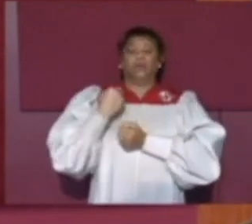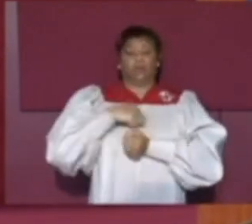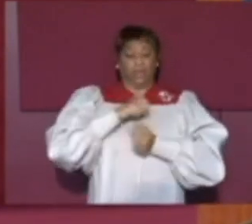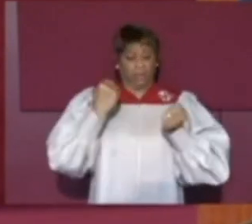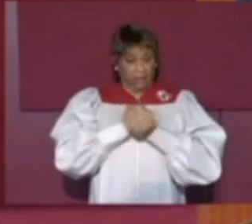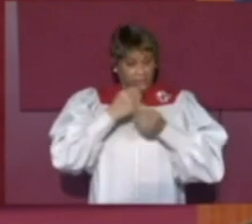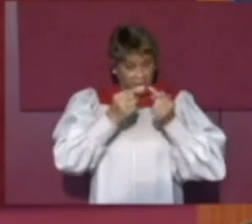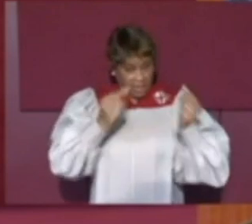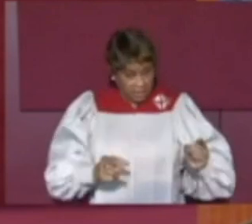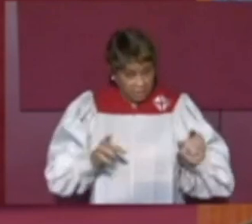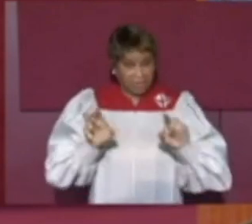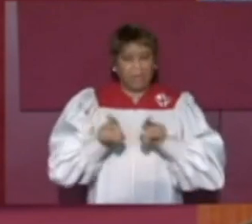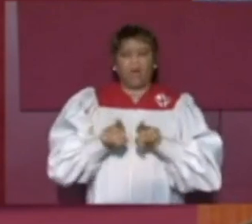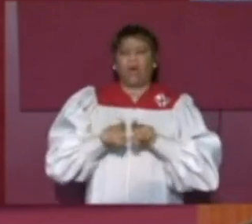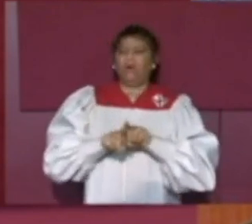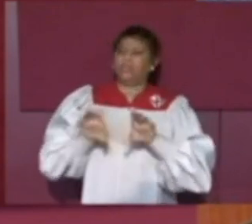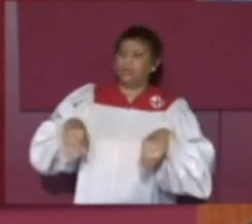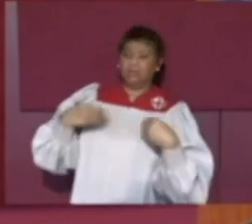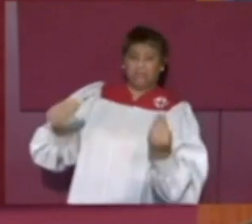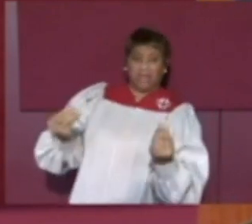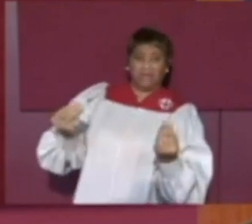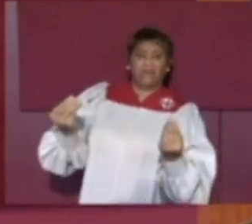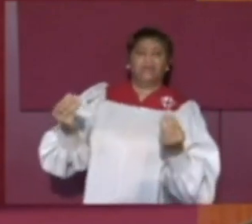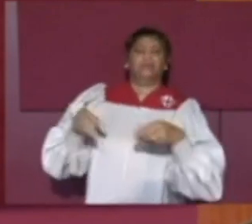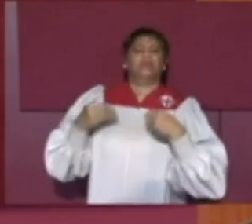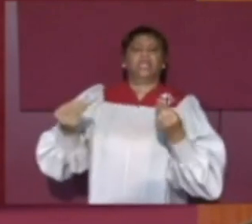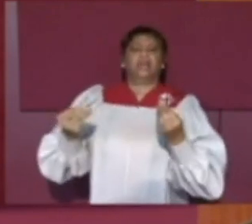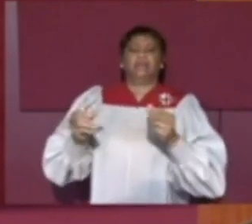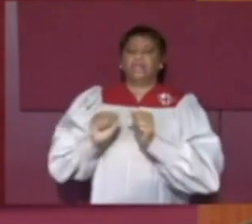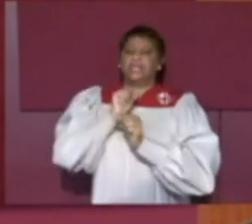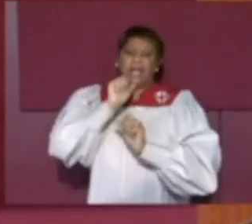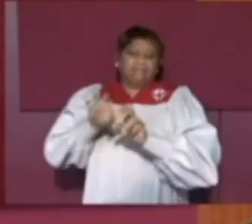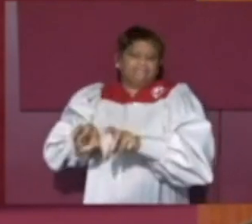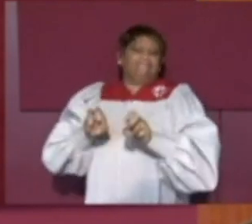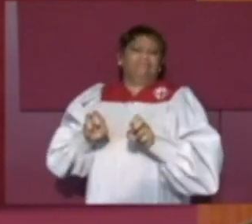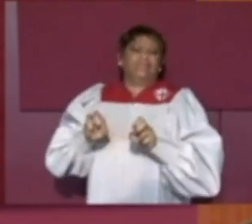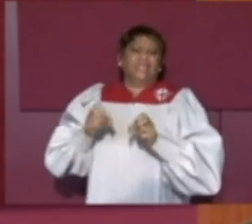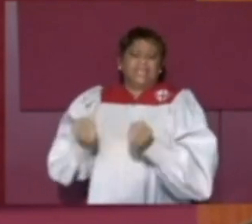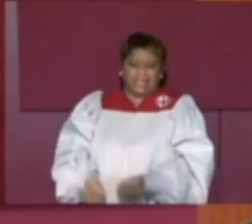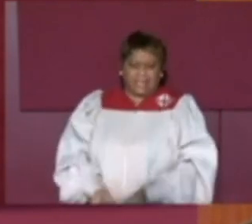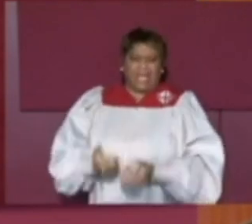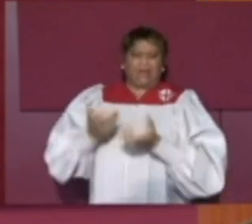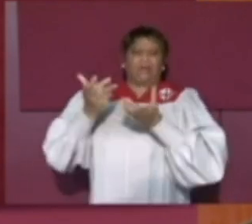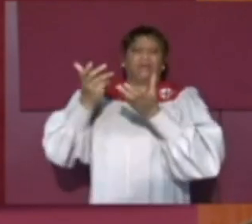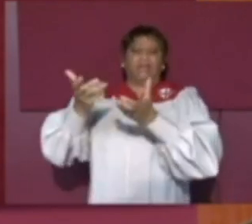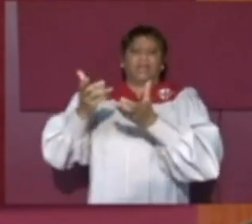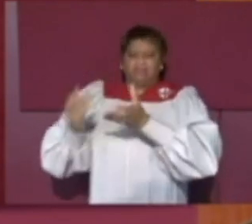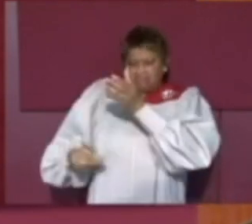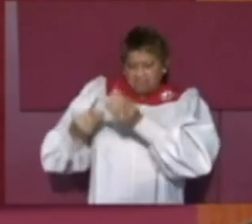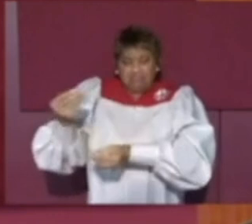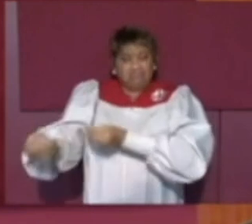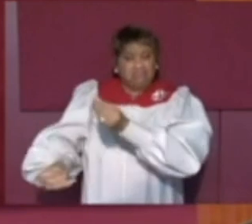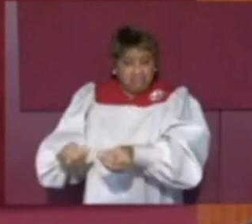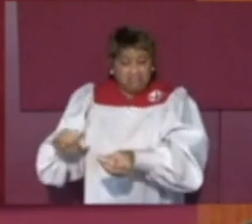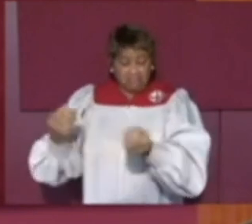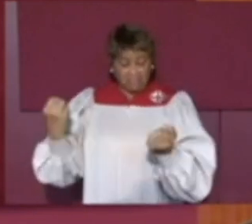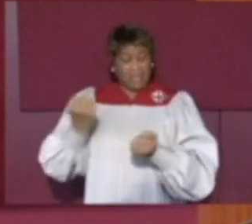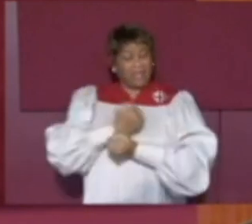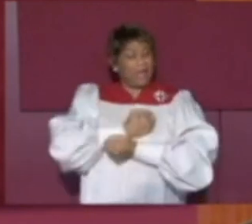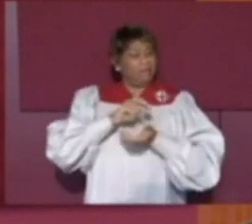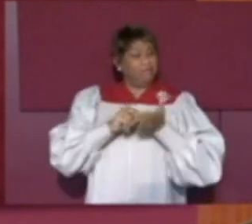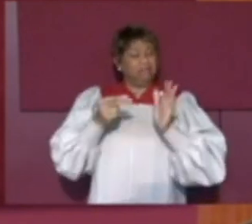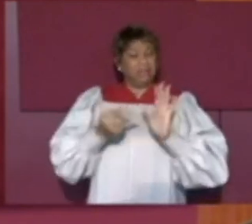enemies, but love is giving, when we can give unselfishly, sacrificially, and generously. Love